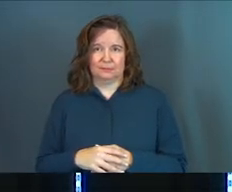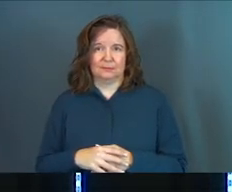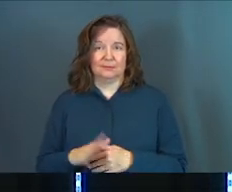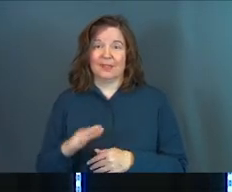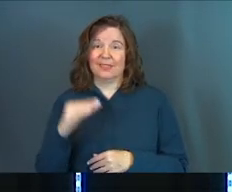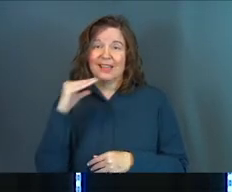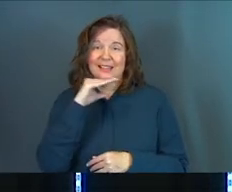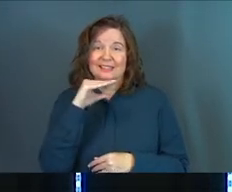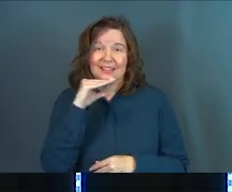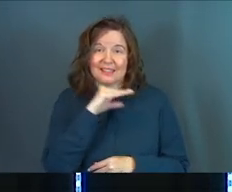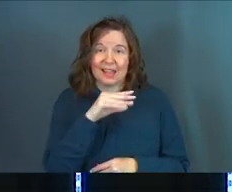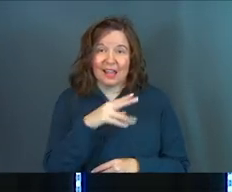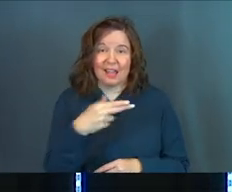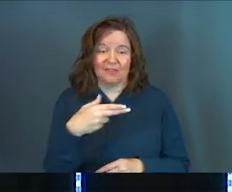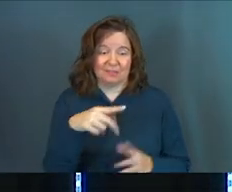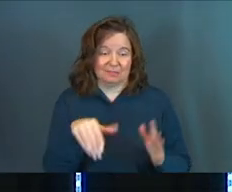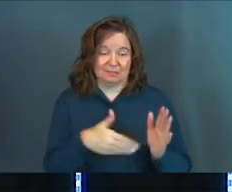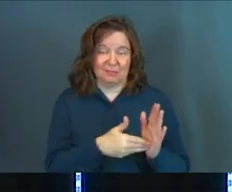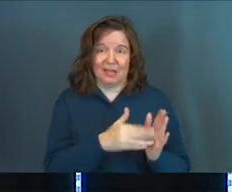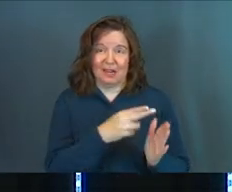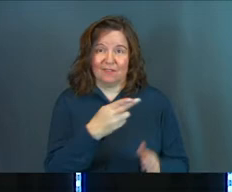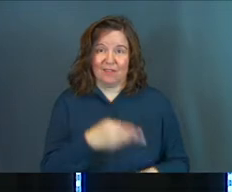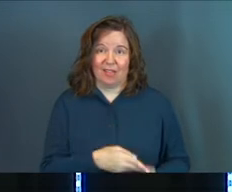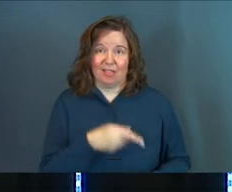And that's a lie from the pit of hell.